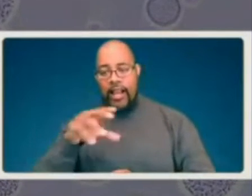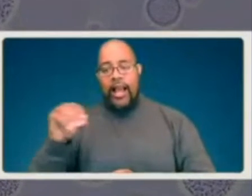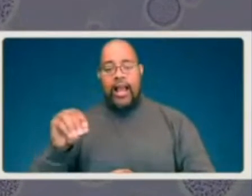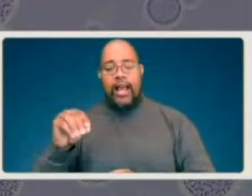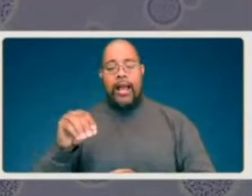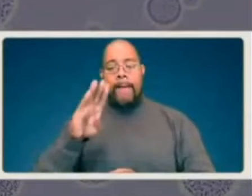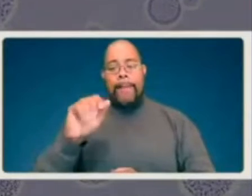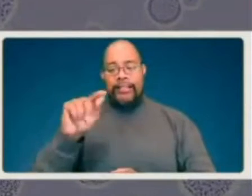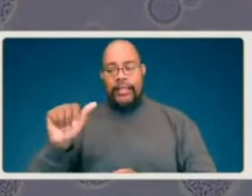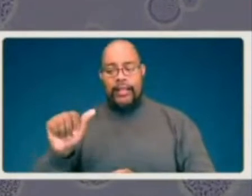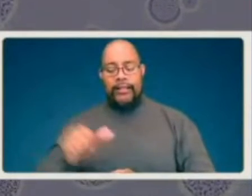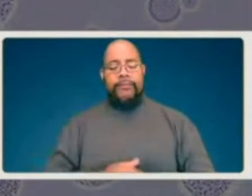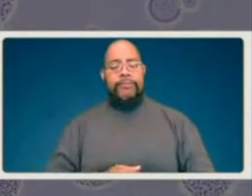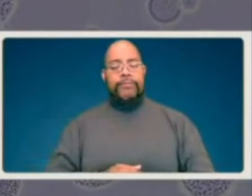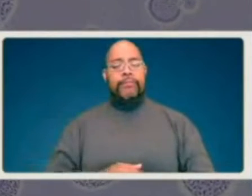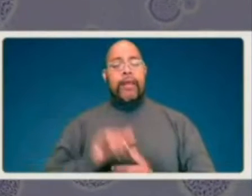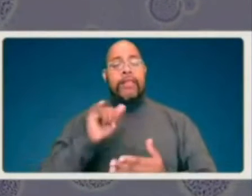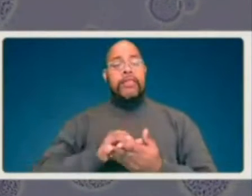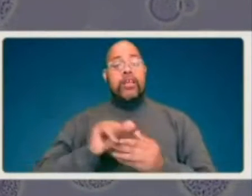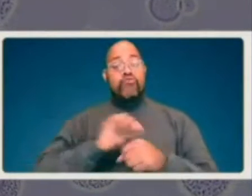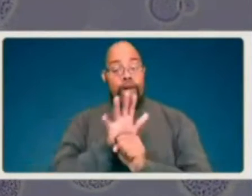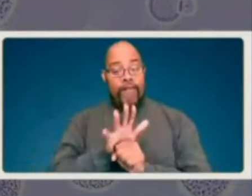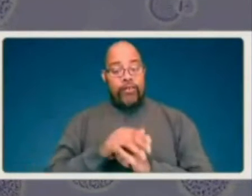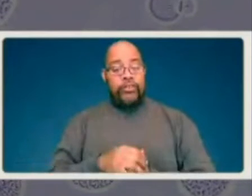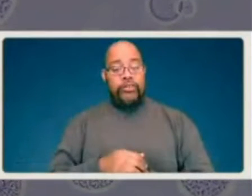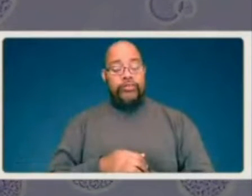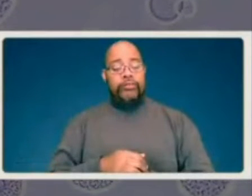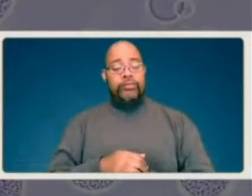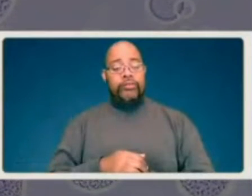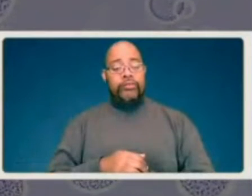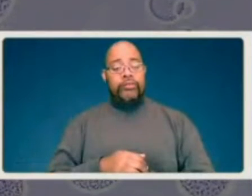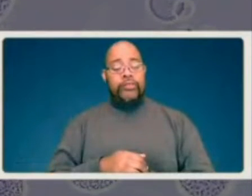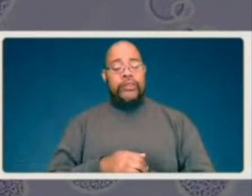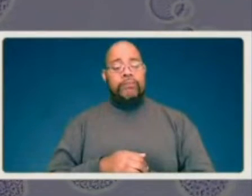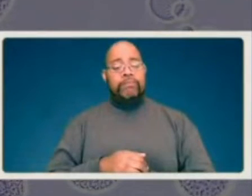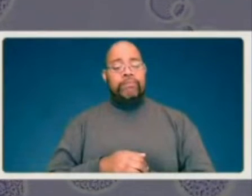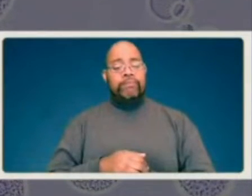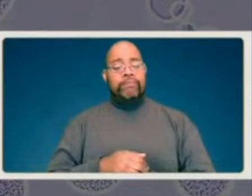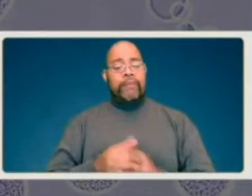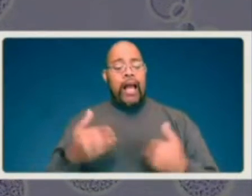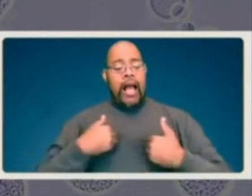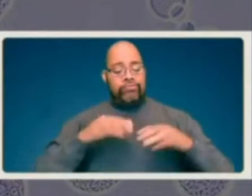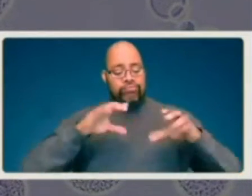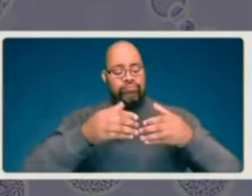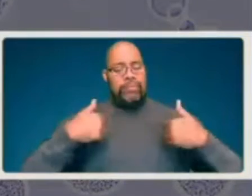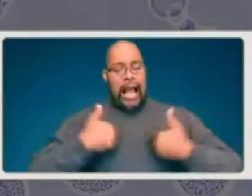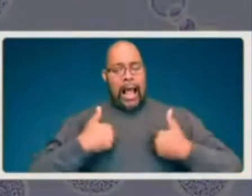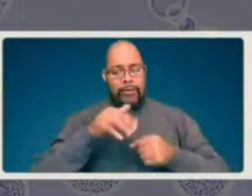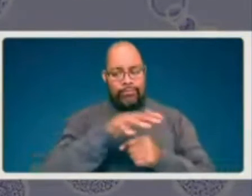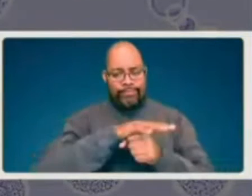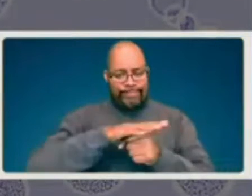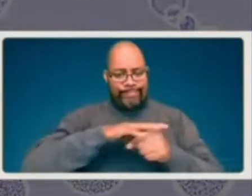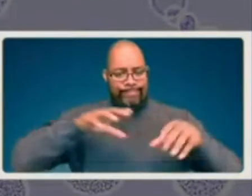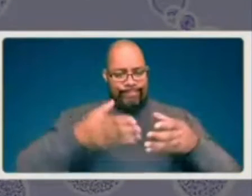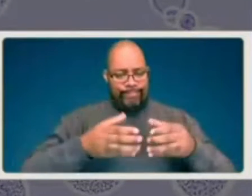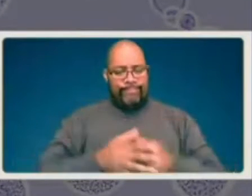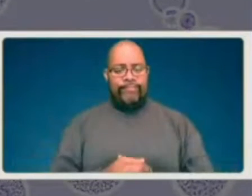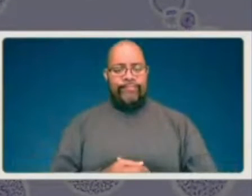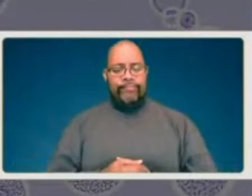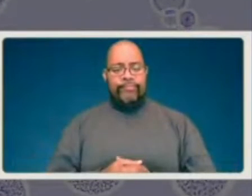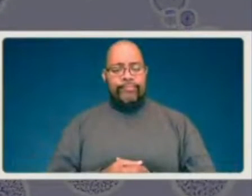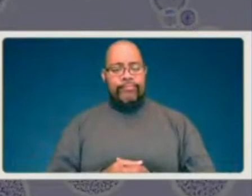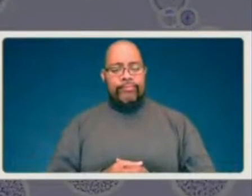And these coronaviruses have dual in animal reservoir